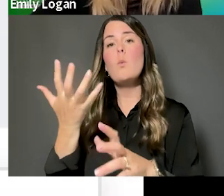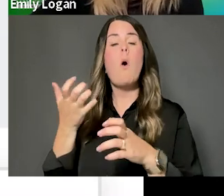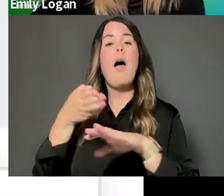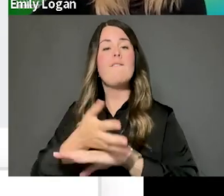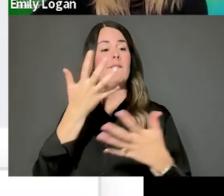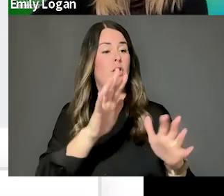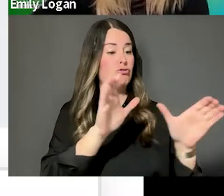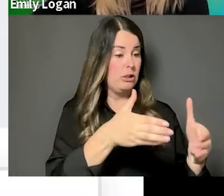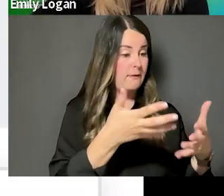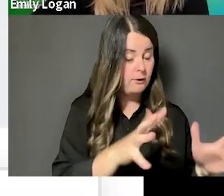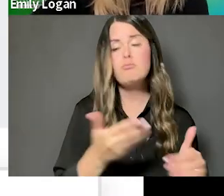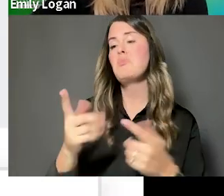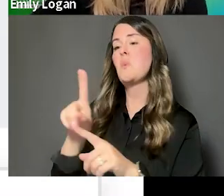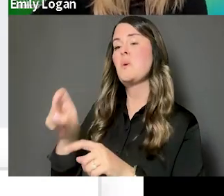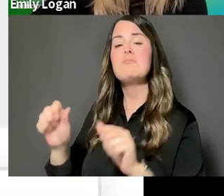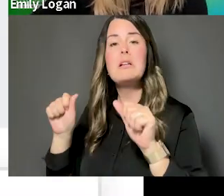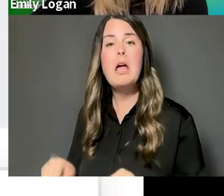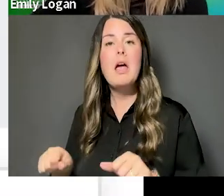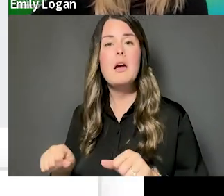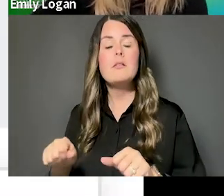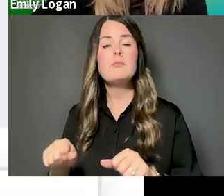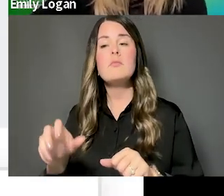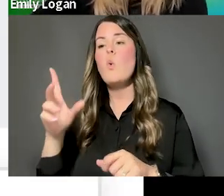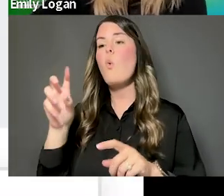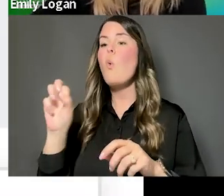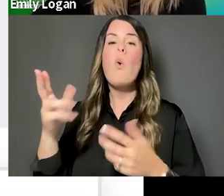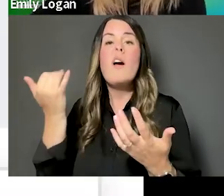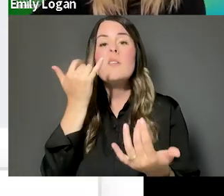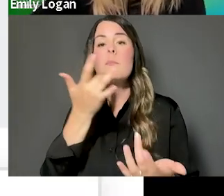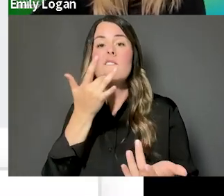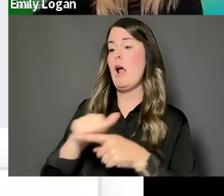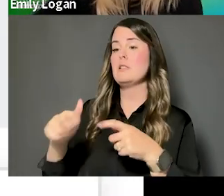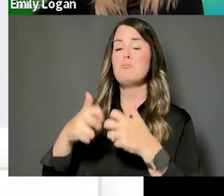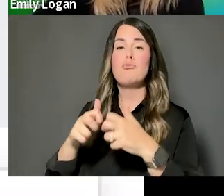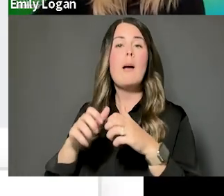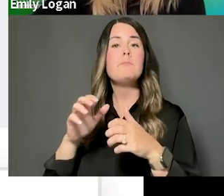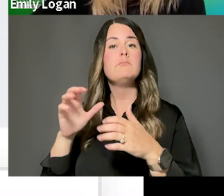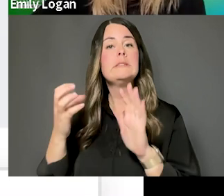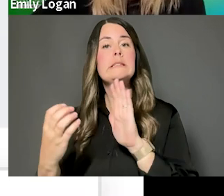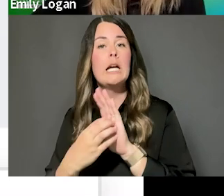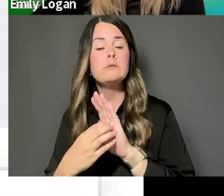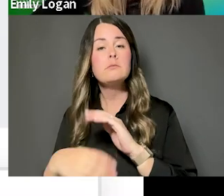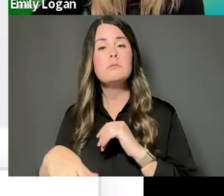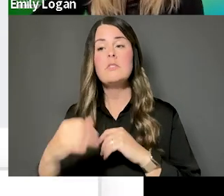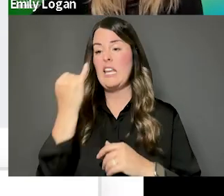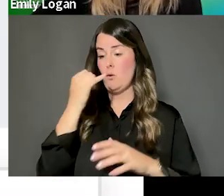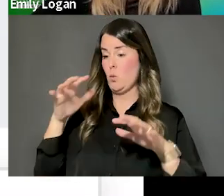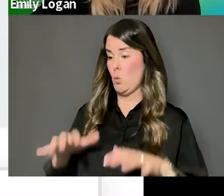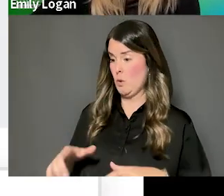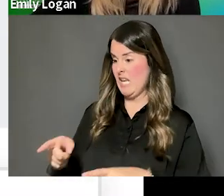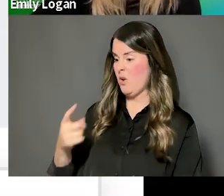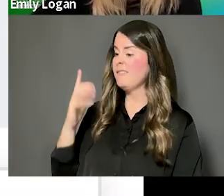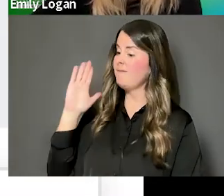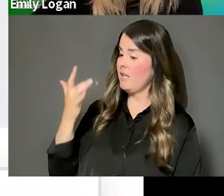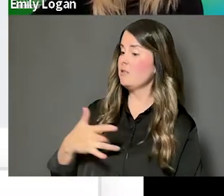the completion of a section. Checkpoint items could be included as part of a cooldown or a practice problem set. If a cooldown